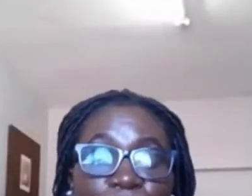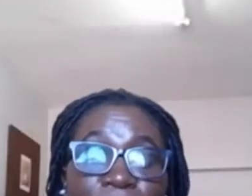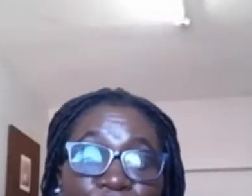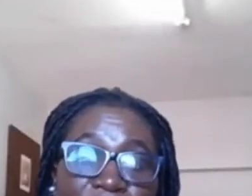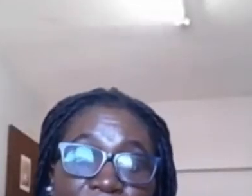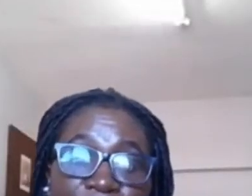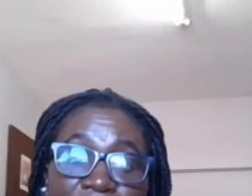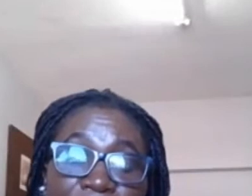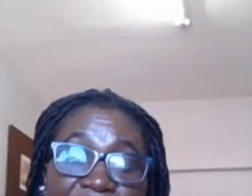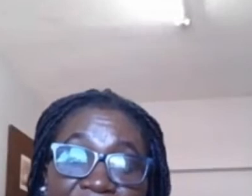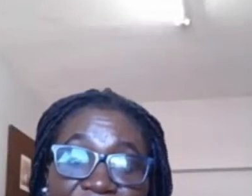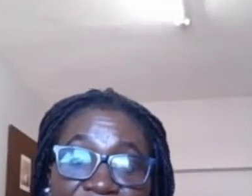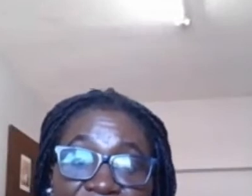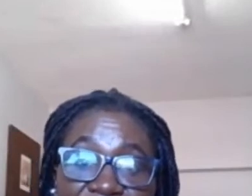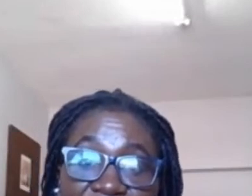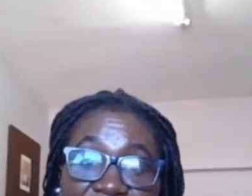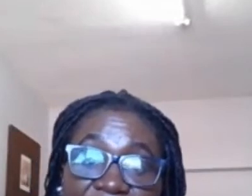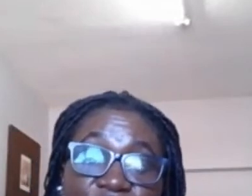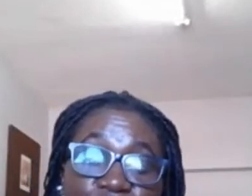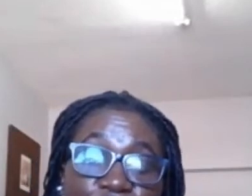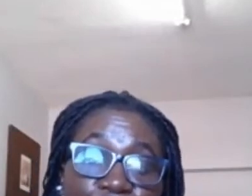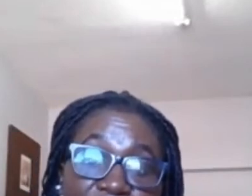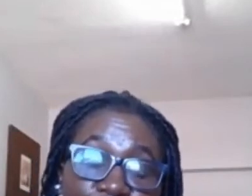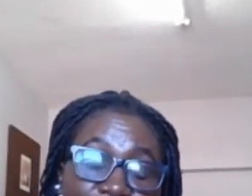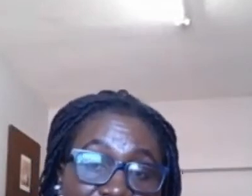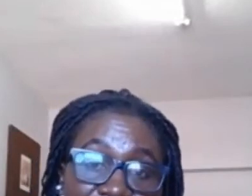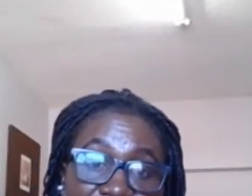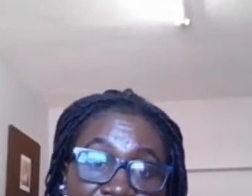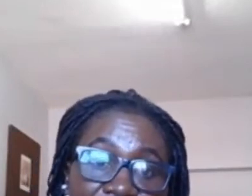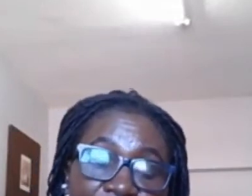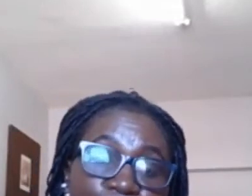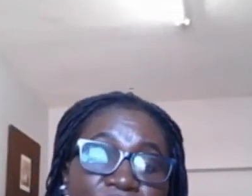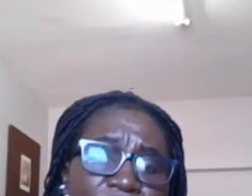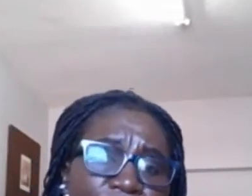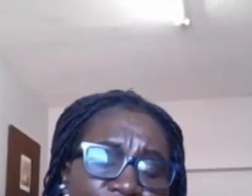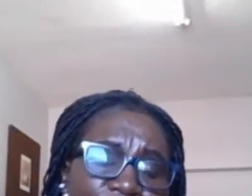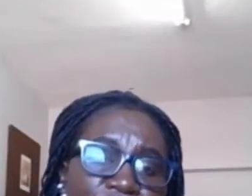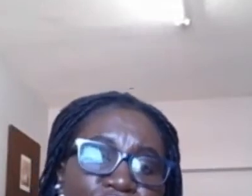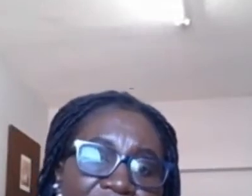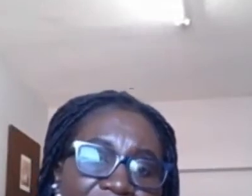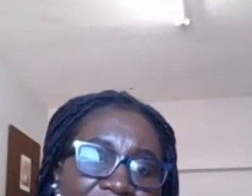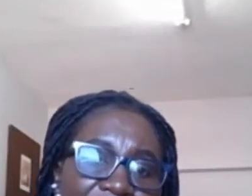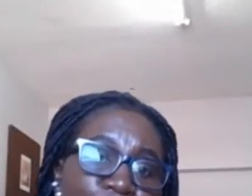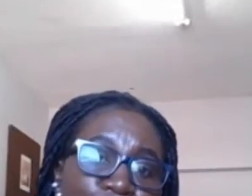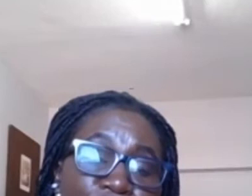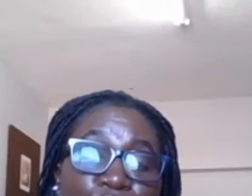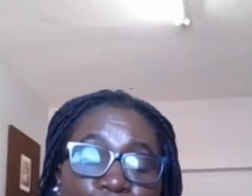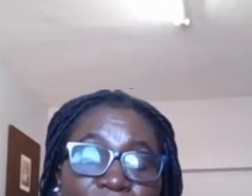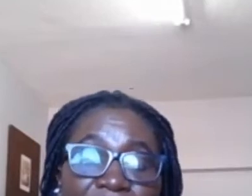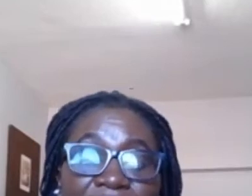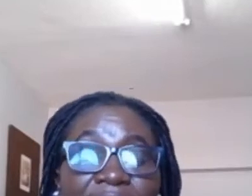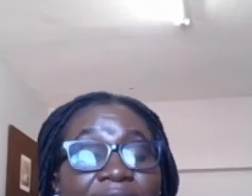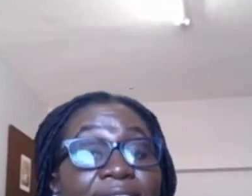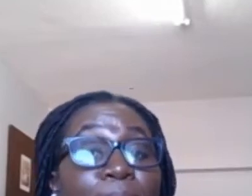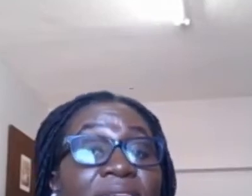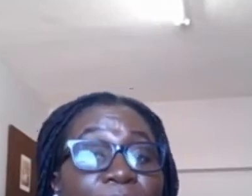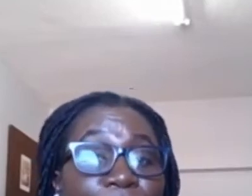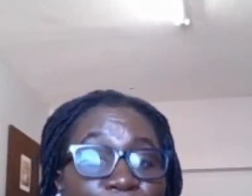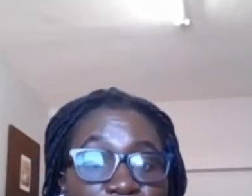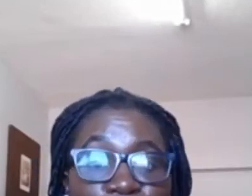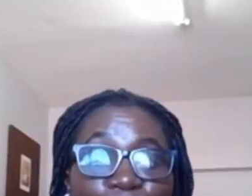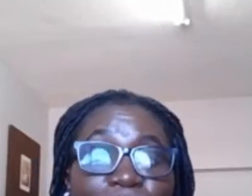So one misconception about elephants is that they drink through their trunks. Well, think of the trunk as both a nose and an